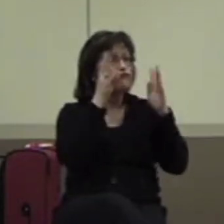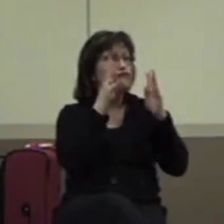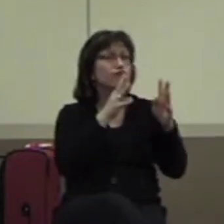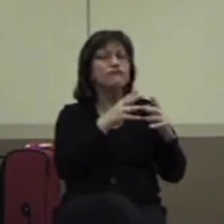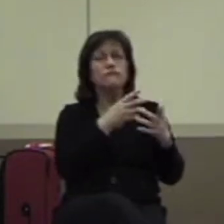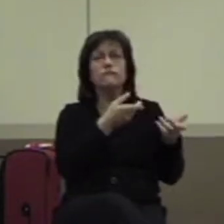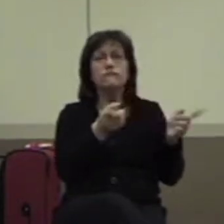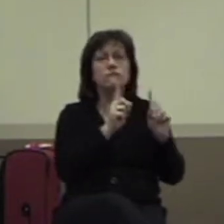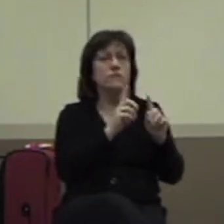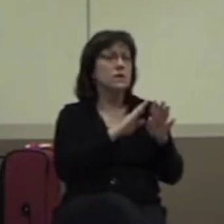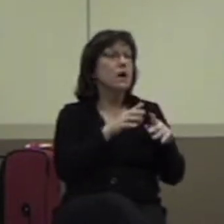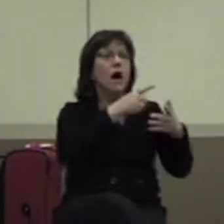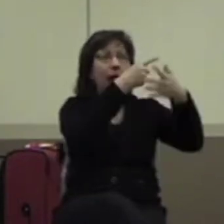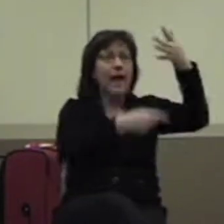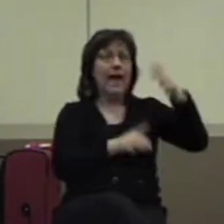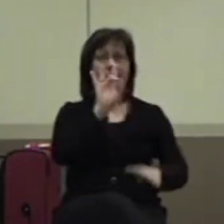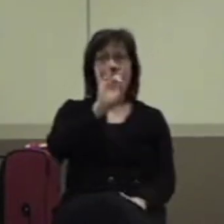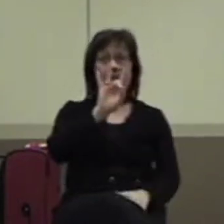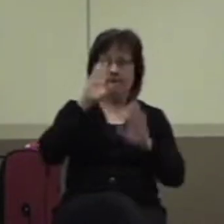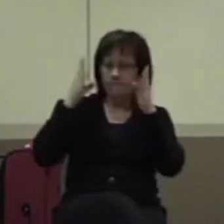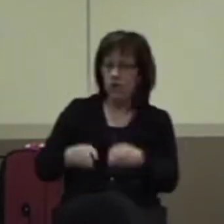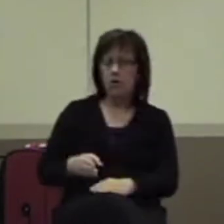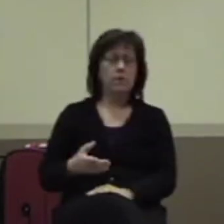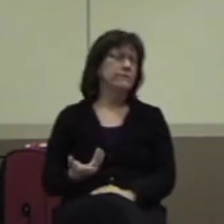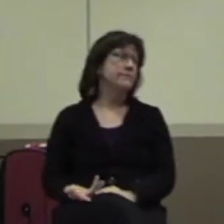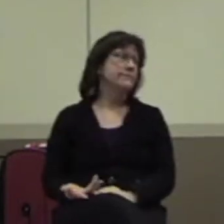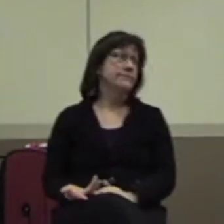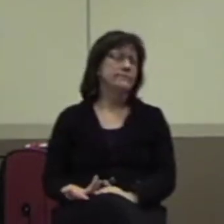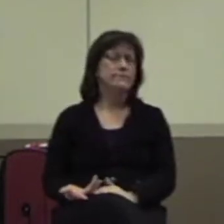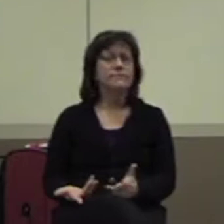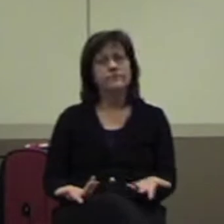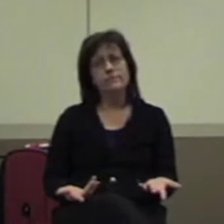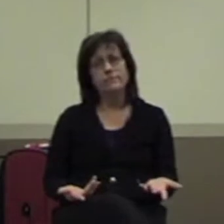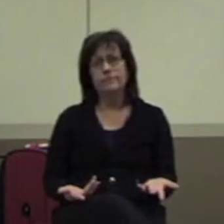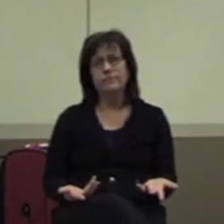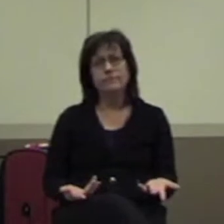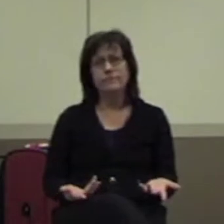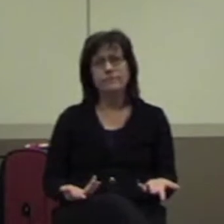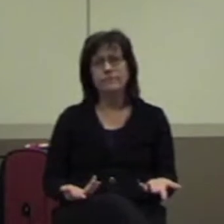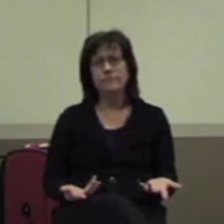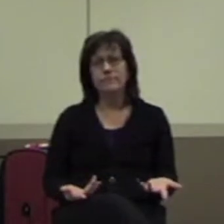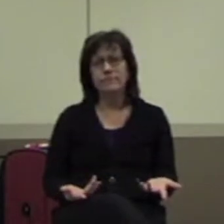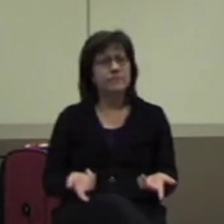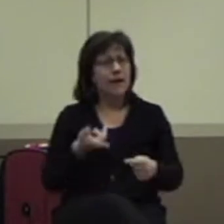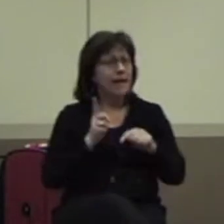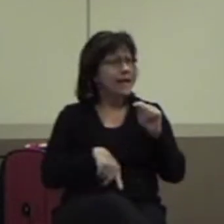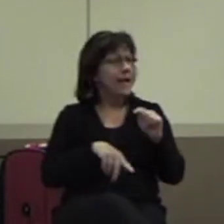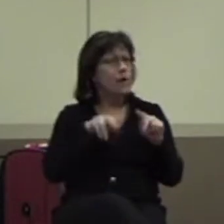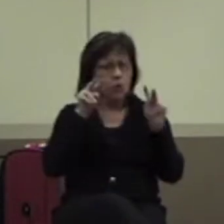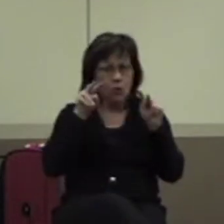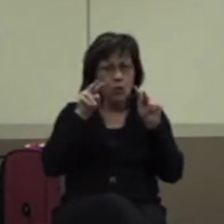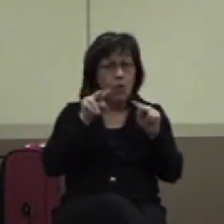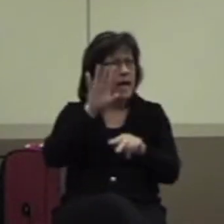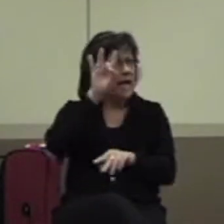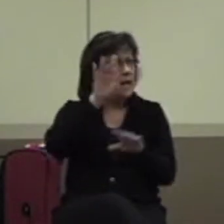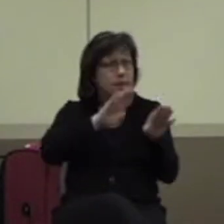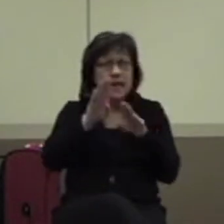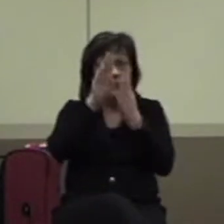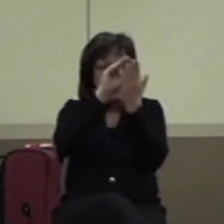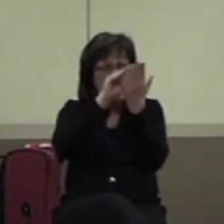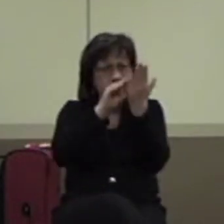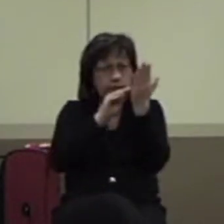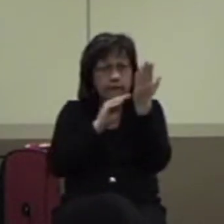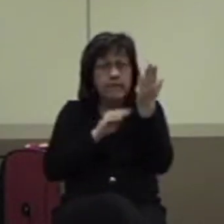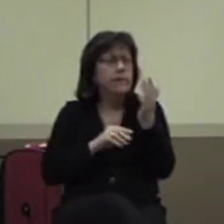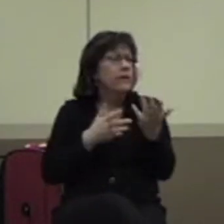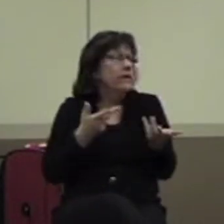and they'll have 8 behaviors that they want me to focus on. Folks, I can't watch 8 behaviors and take